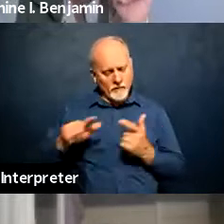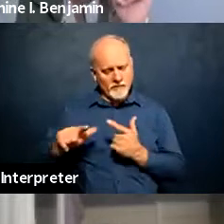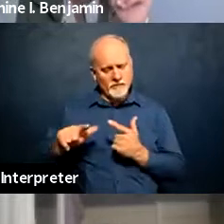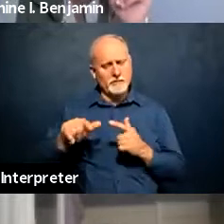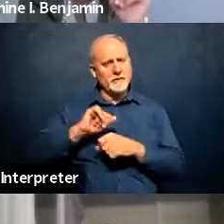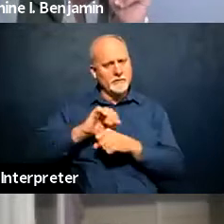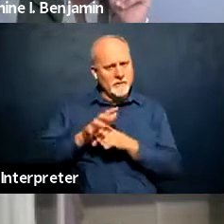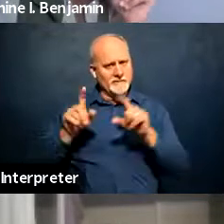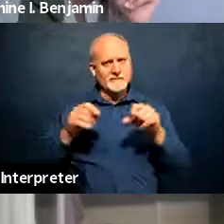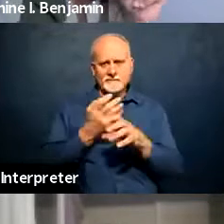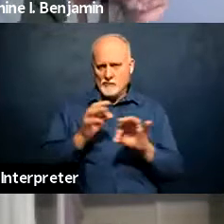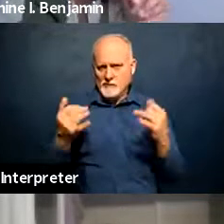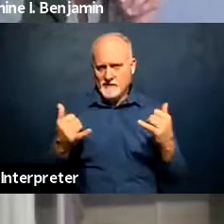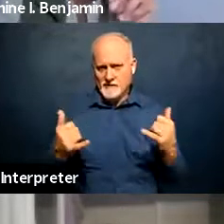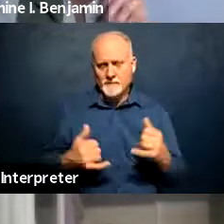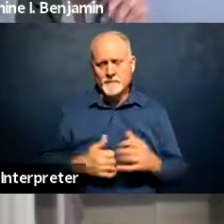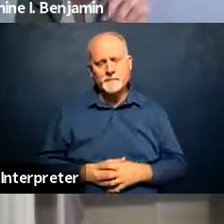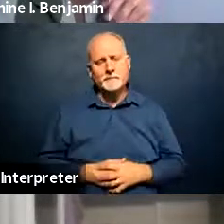free.